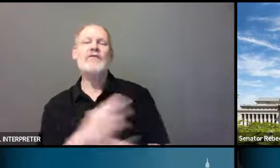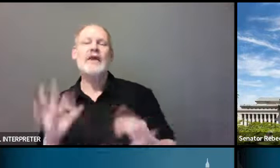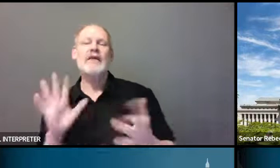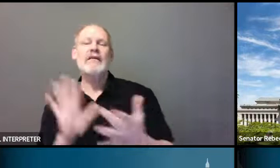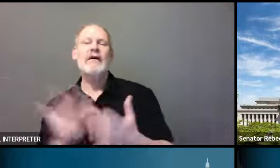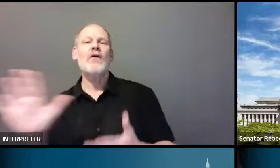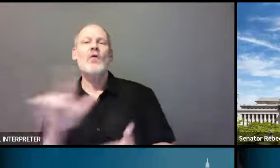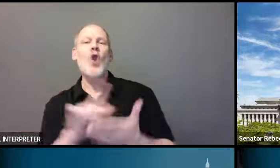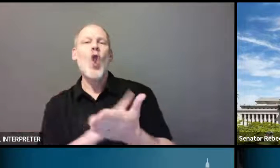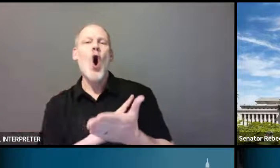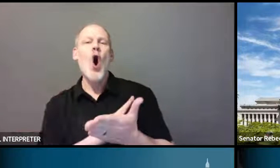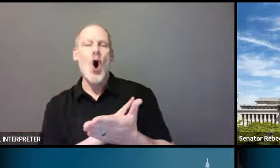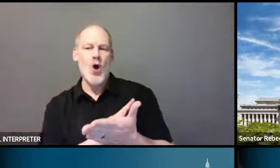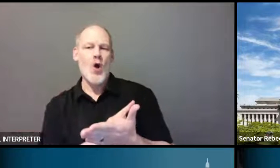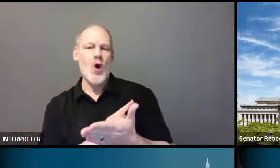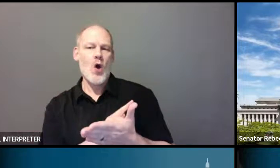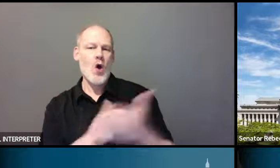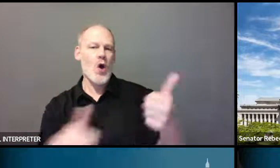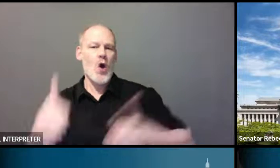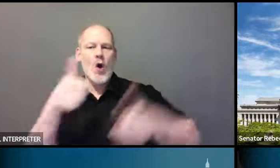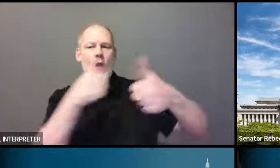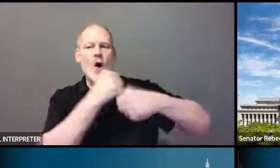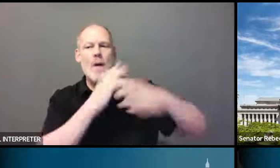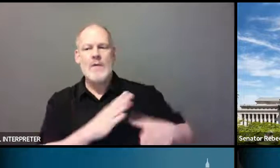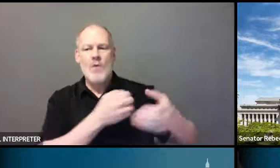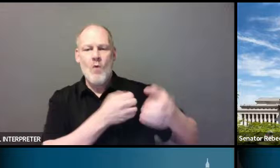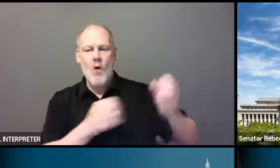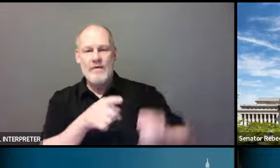lawmakers' offices and they will get back to you to the best of their